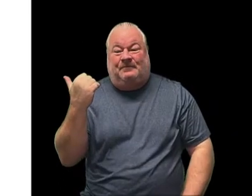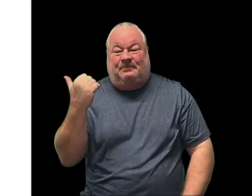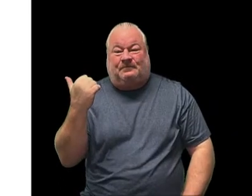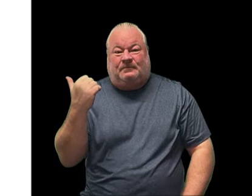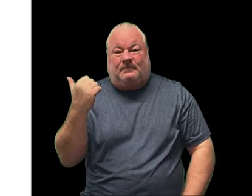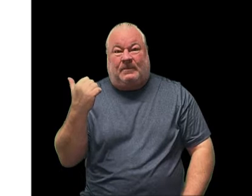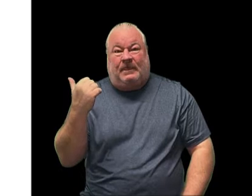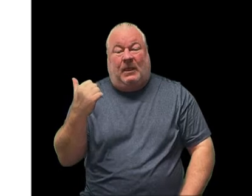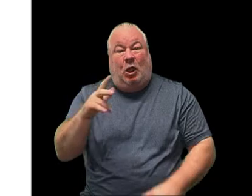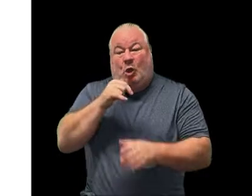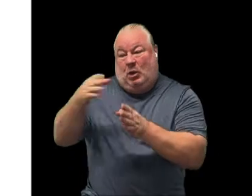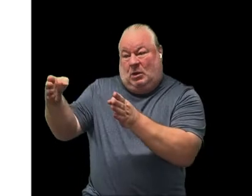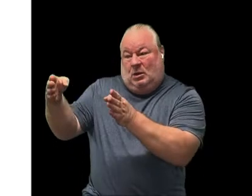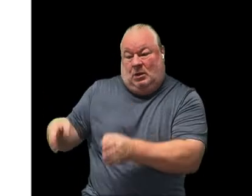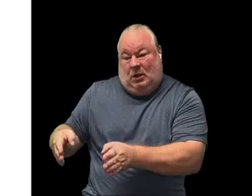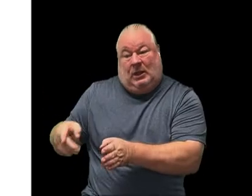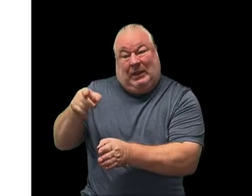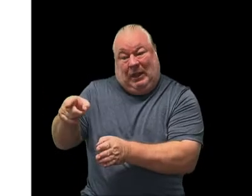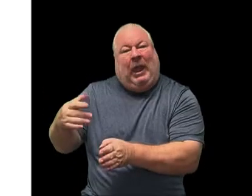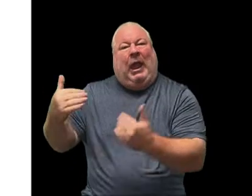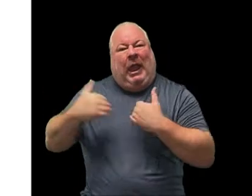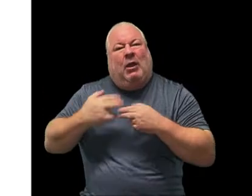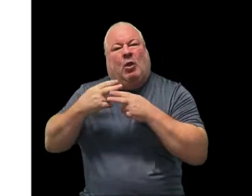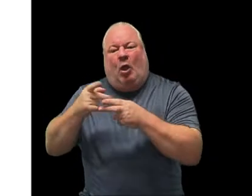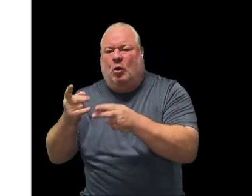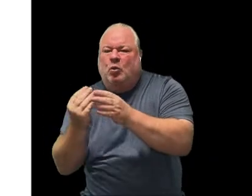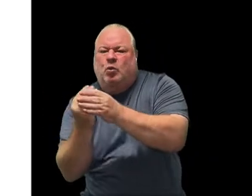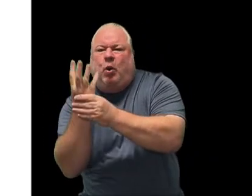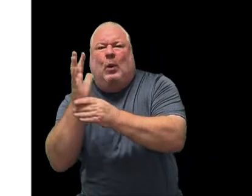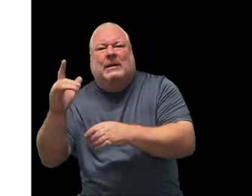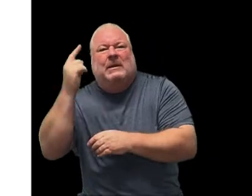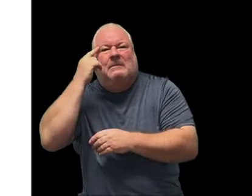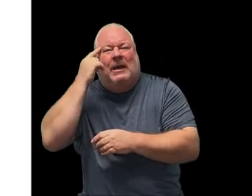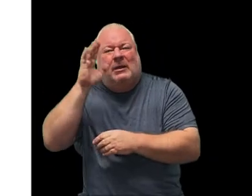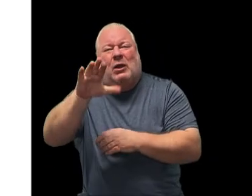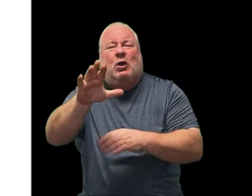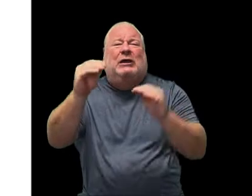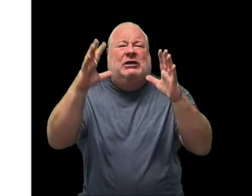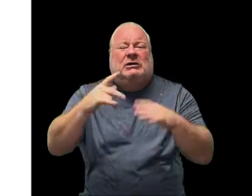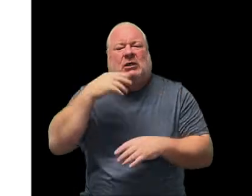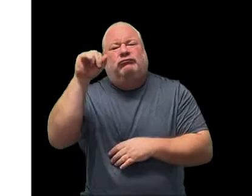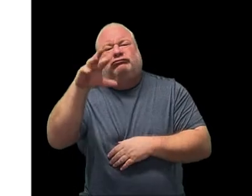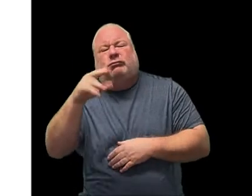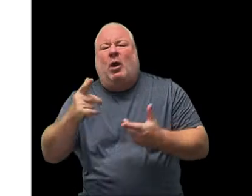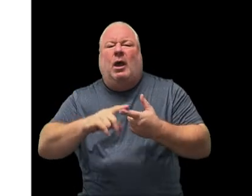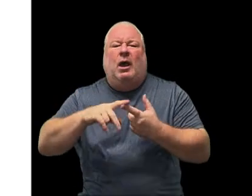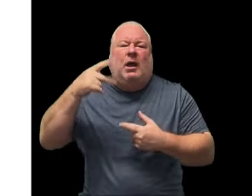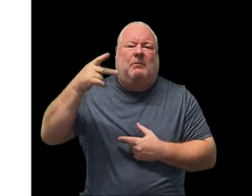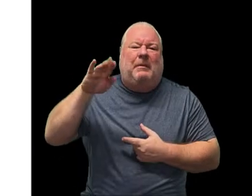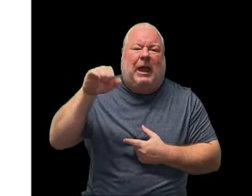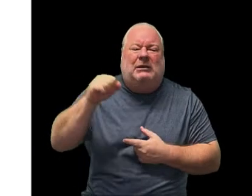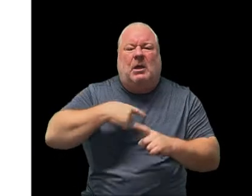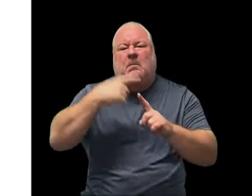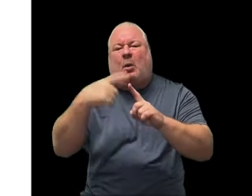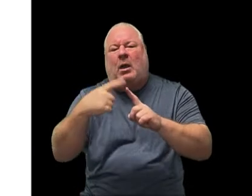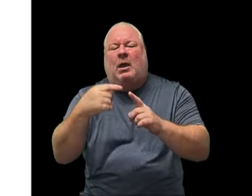when someone has a growth mindset? When your teacher uses that word or gives you PBIS SOAR